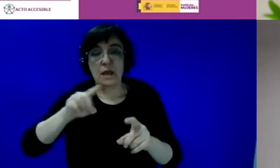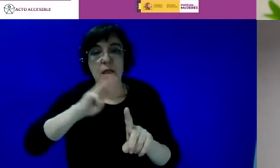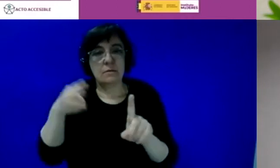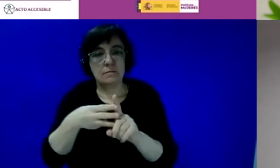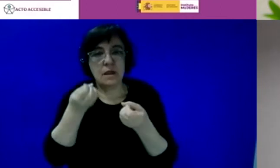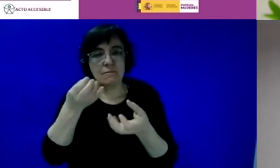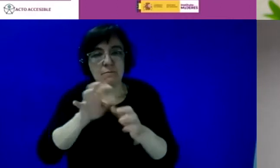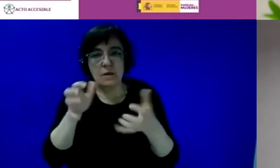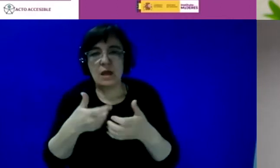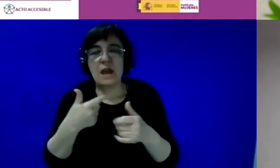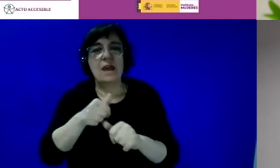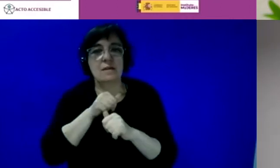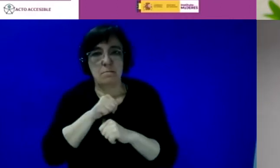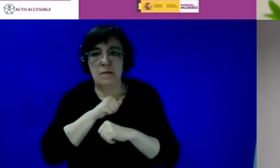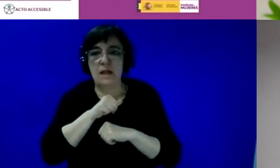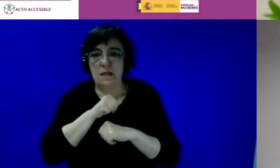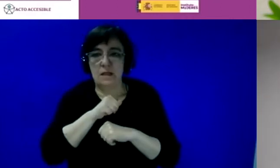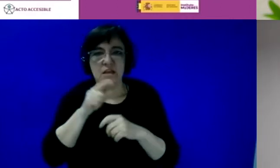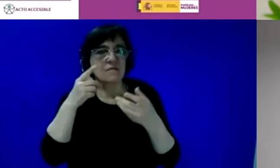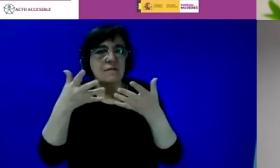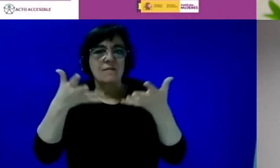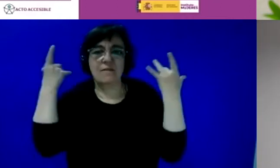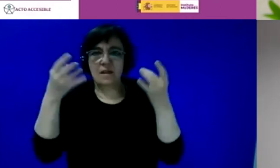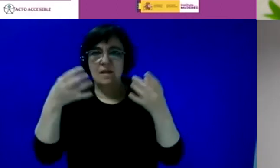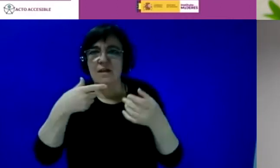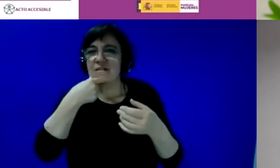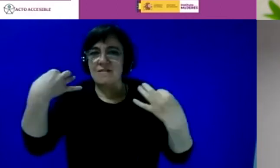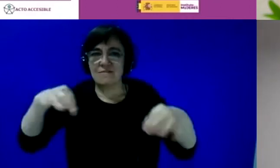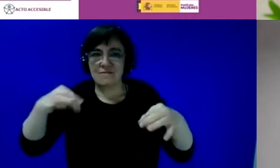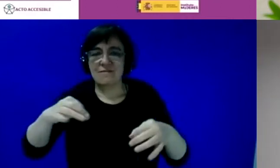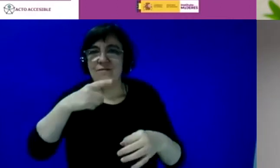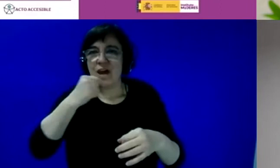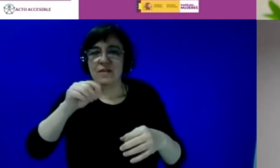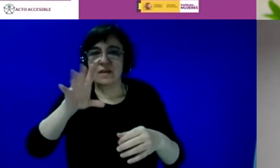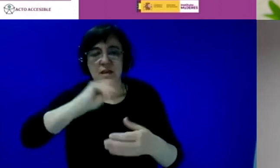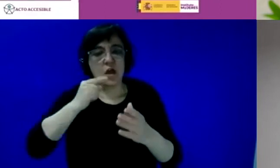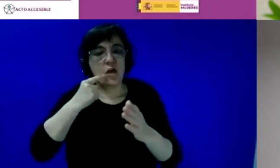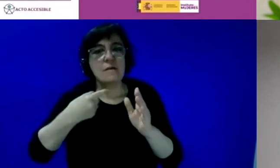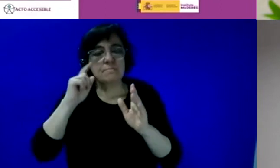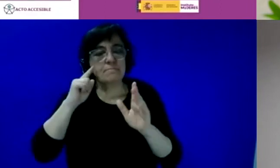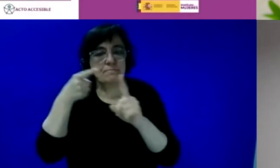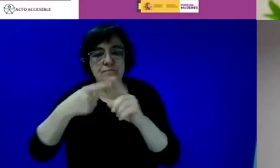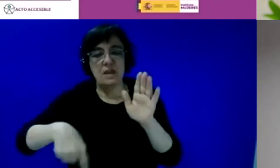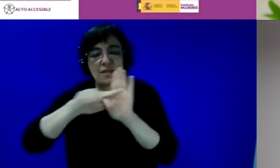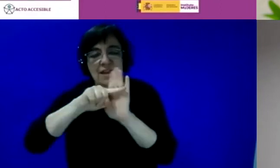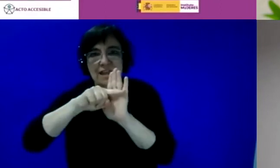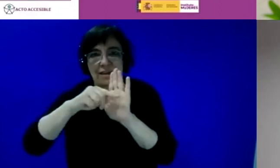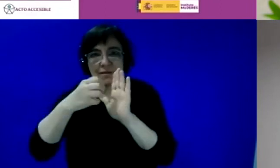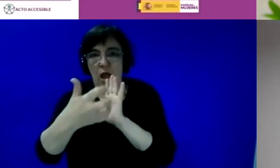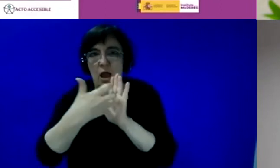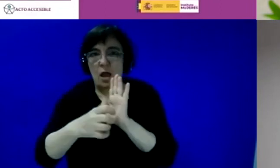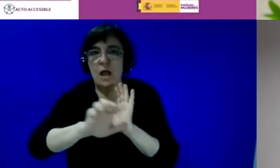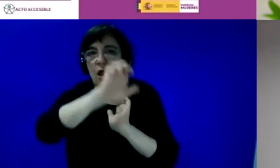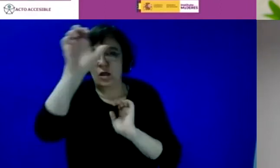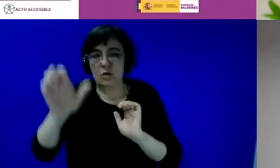understand on the European Union's Temporary Protection Directive, which enables people fleeing the Ukraine war to arrive